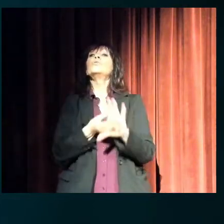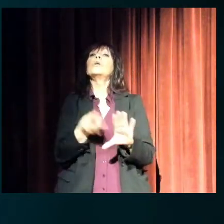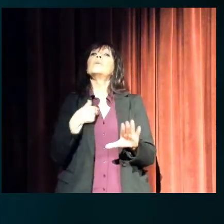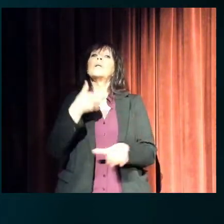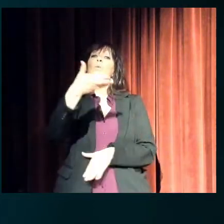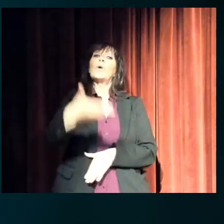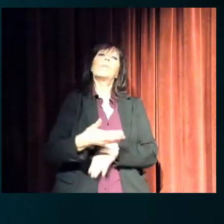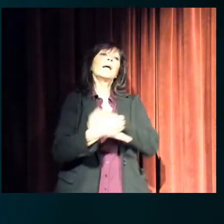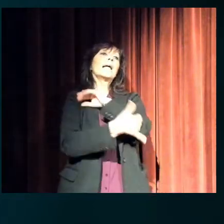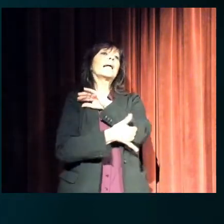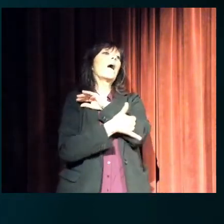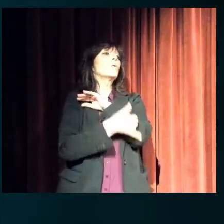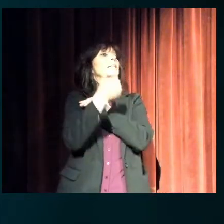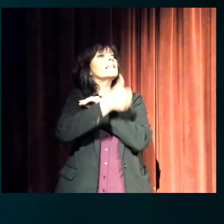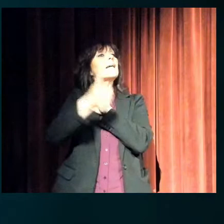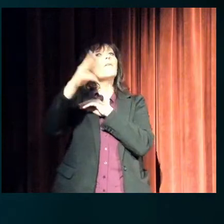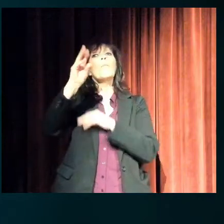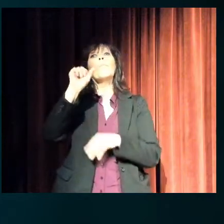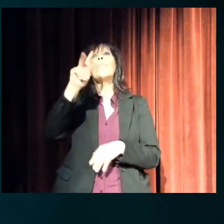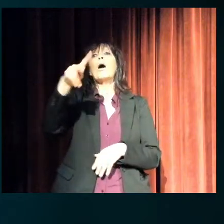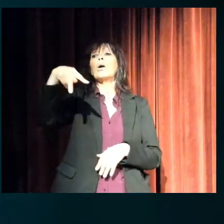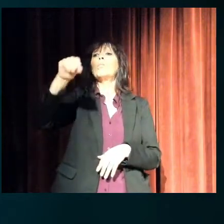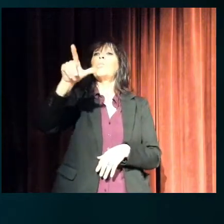welcoming County Executive Mark Poloncarz.